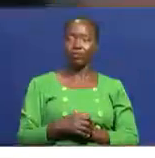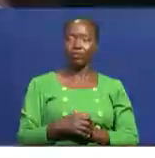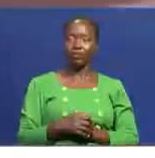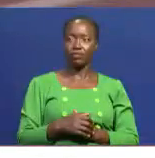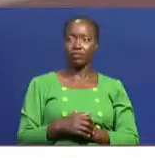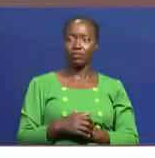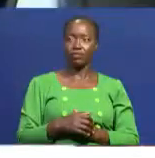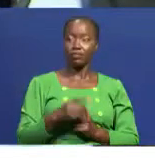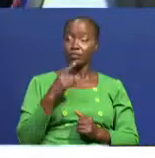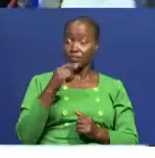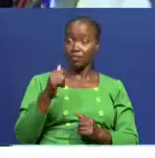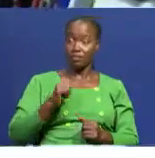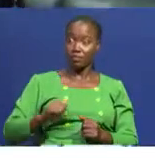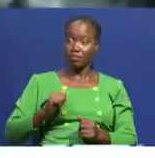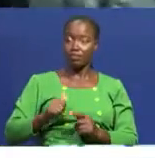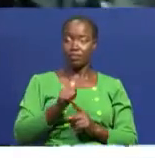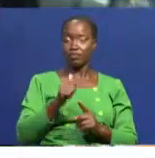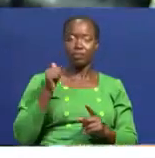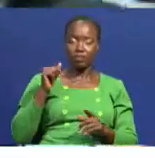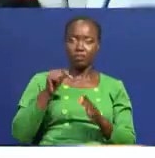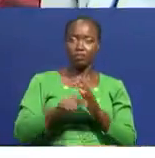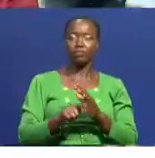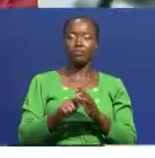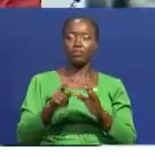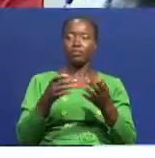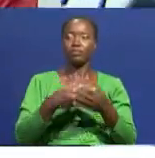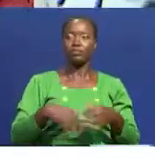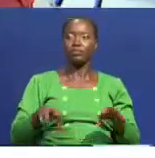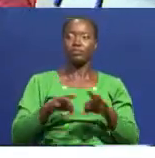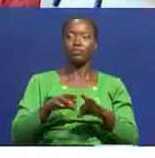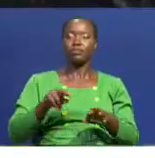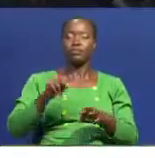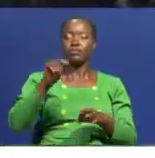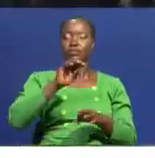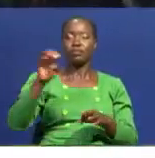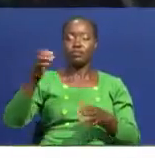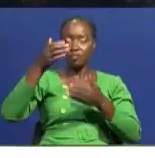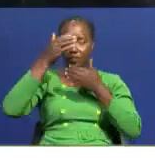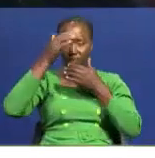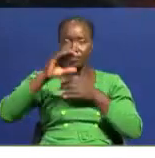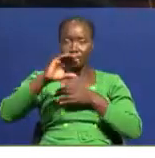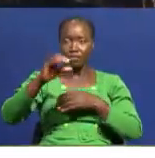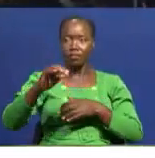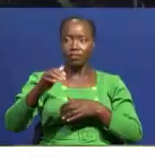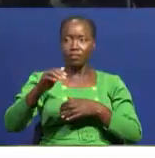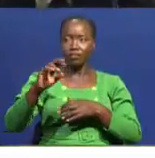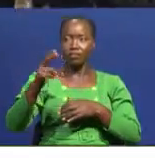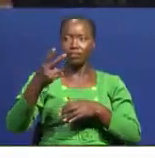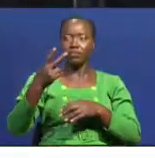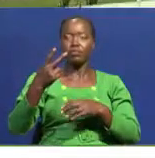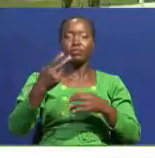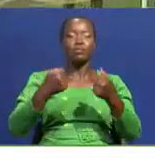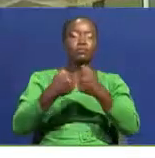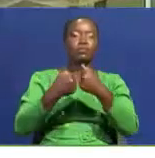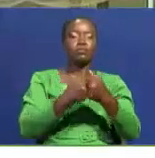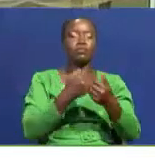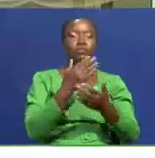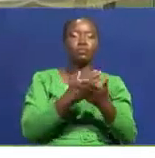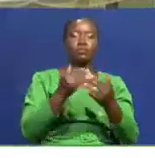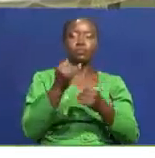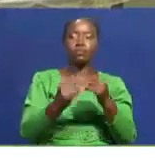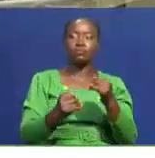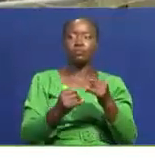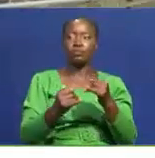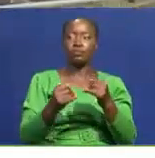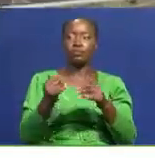USM Alger of Algeria refused to enter the pitch in the northeastern Moroccan city of Bakane for the second leg in the semi-final, which has